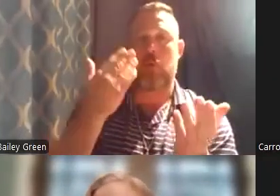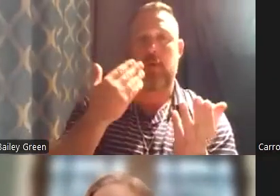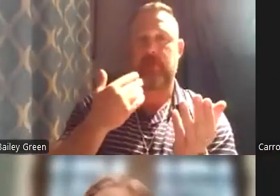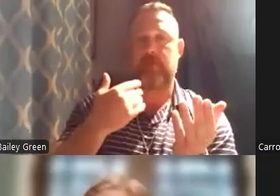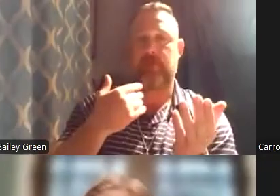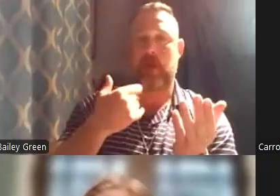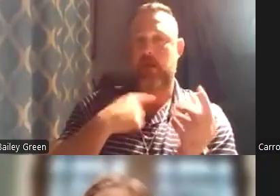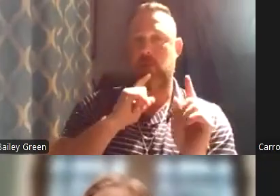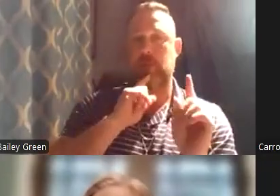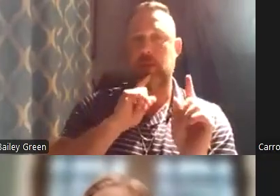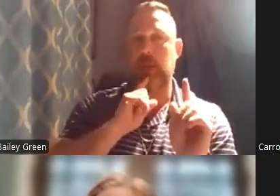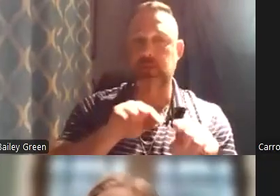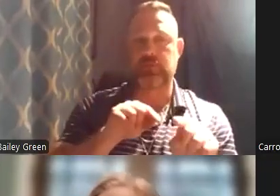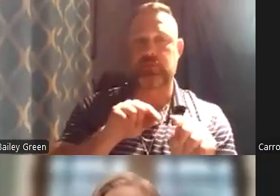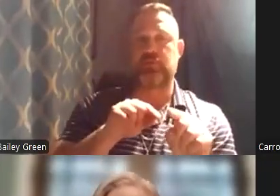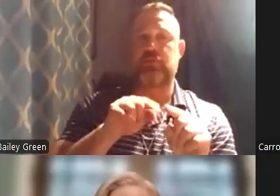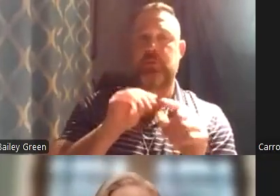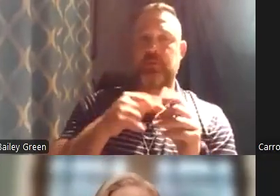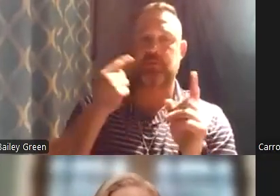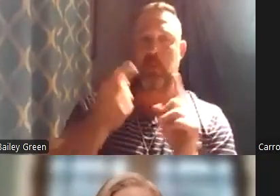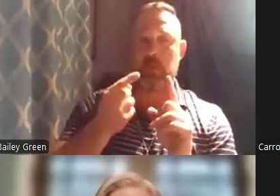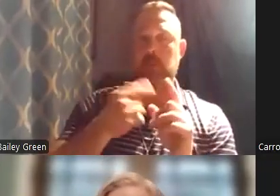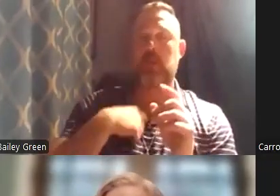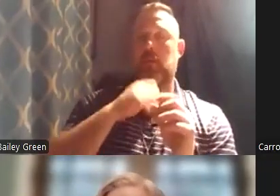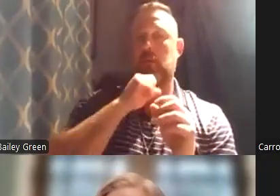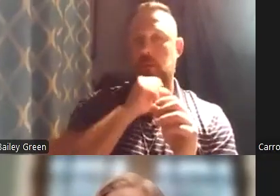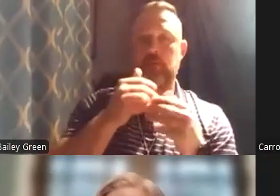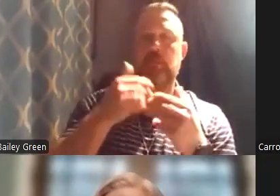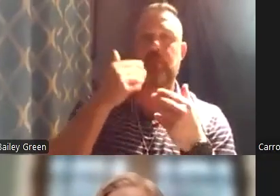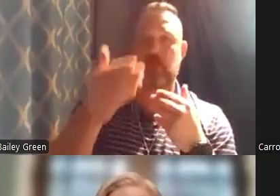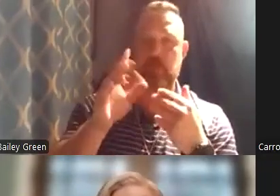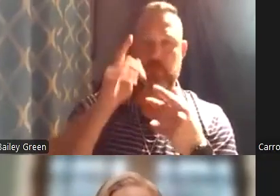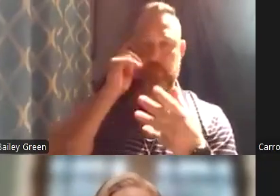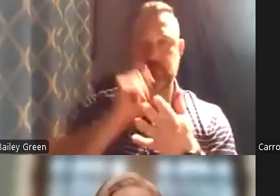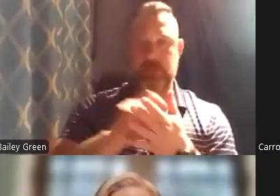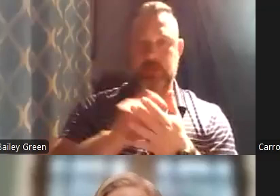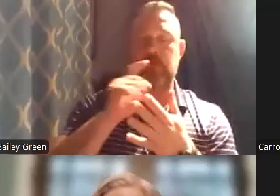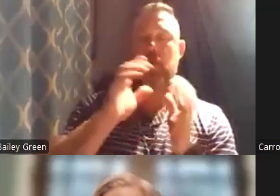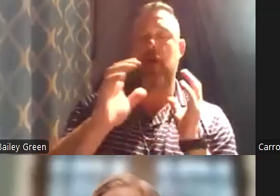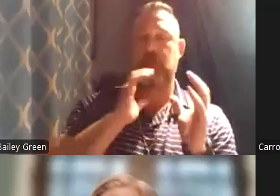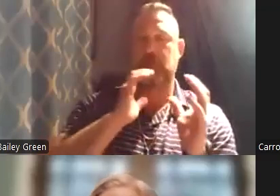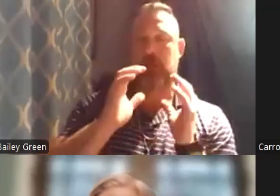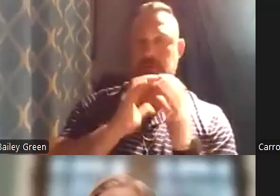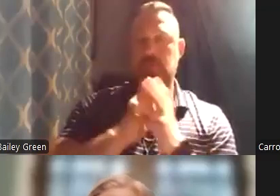I know the answer at this point, but I would love to put it forward to the secretary for conversation.